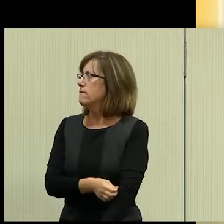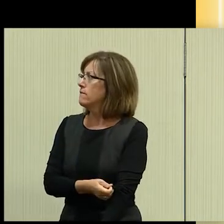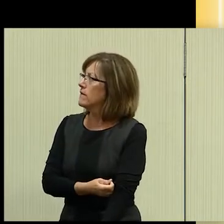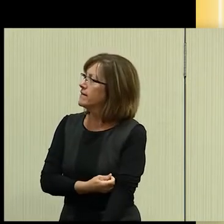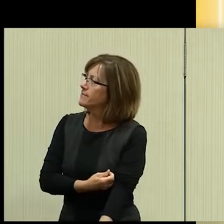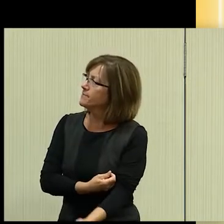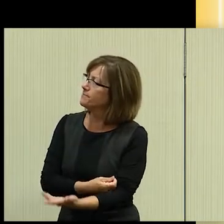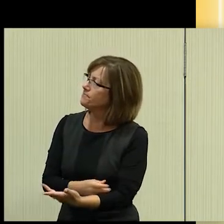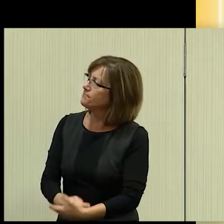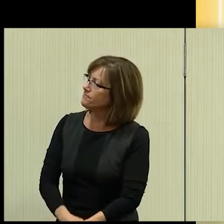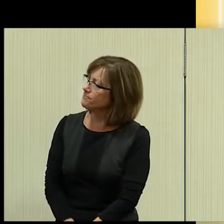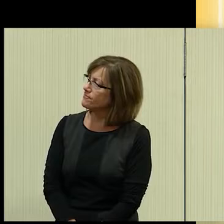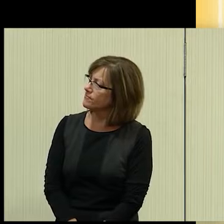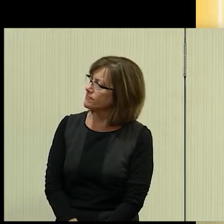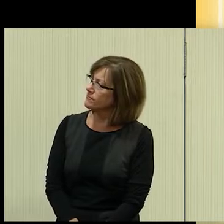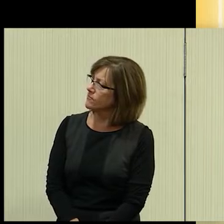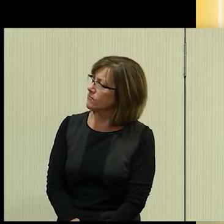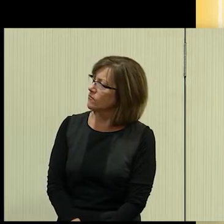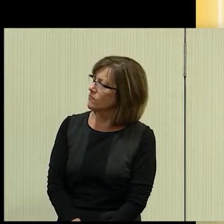this.